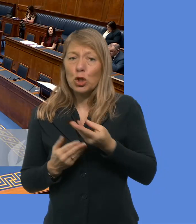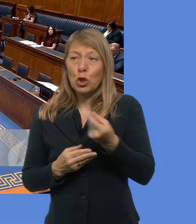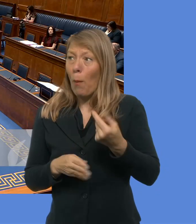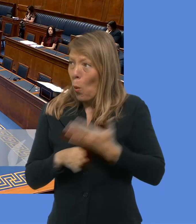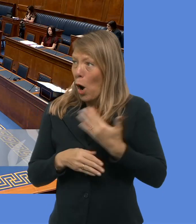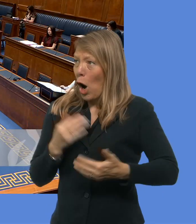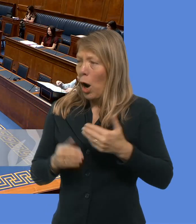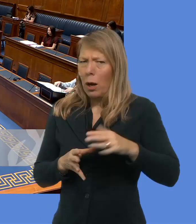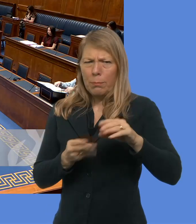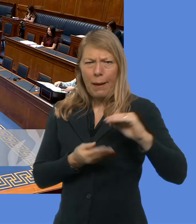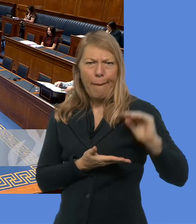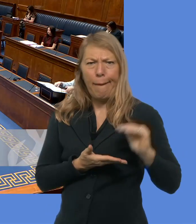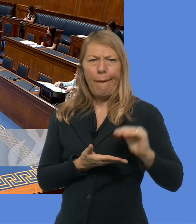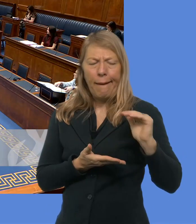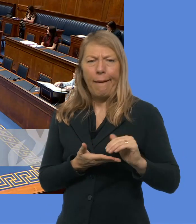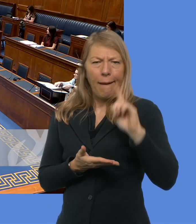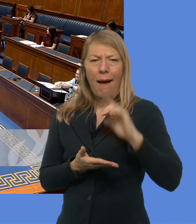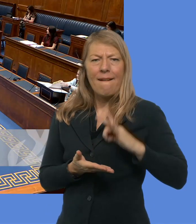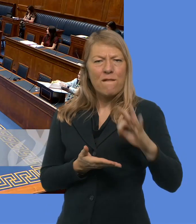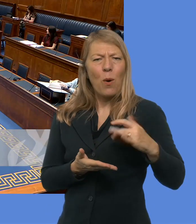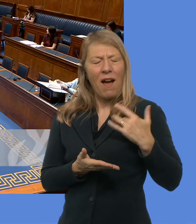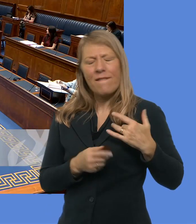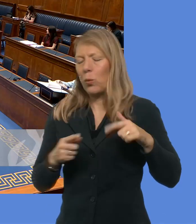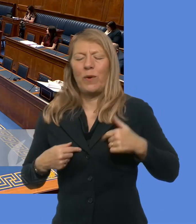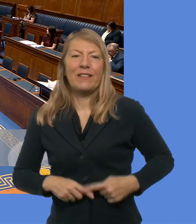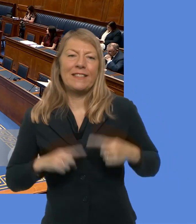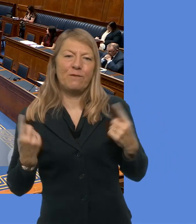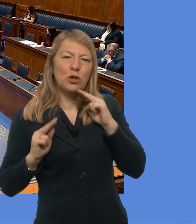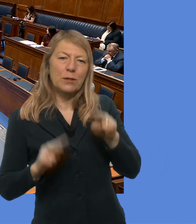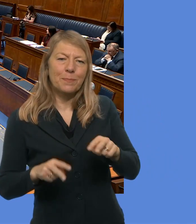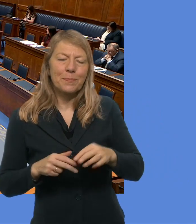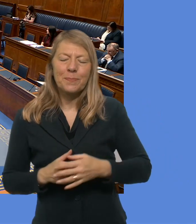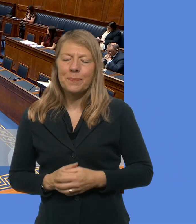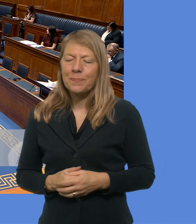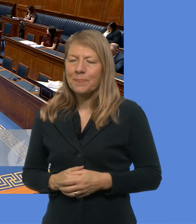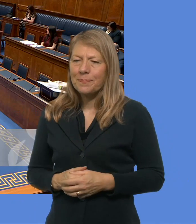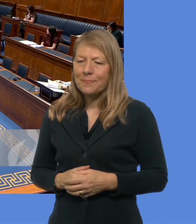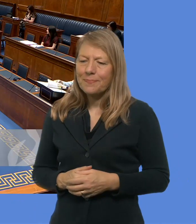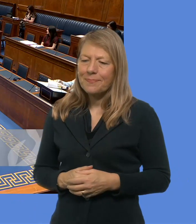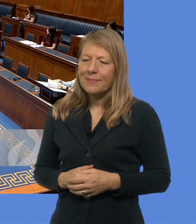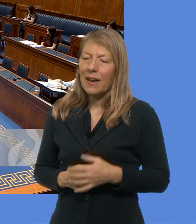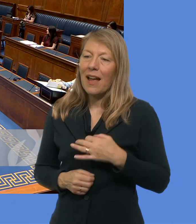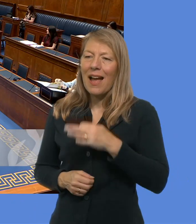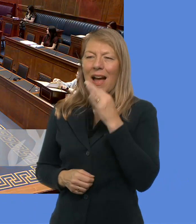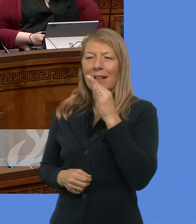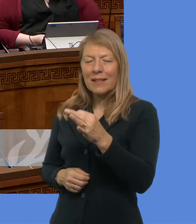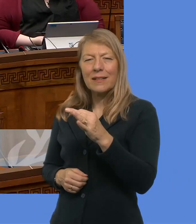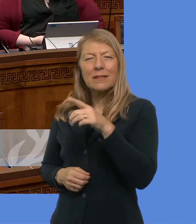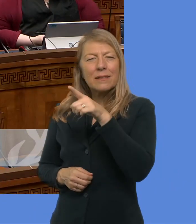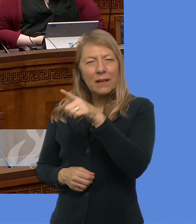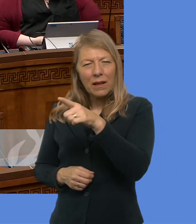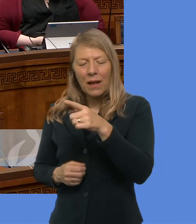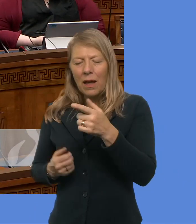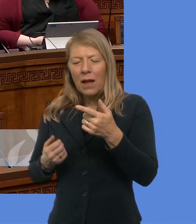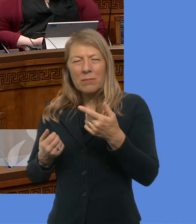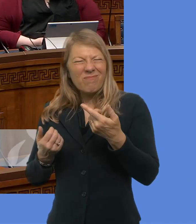Call John Blair. Deputy Speaker, can I ask the Minister how the remaining allocation of financial transactions